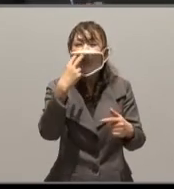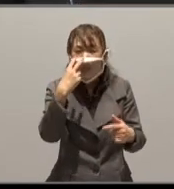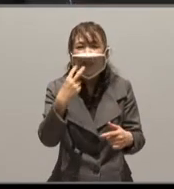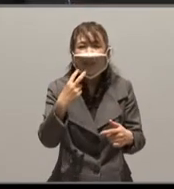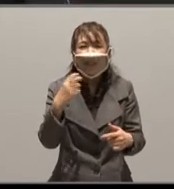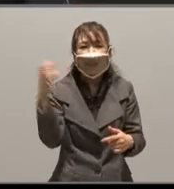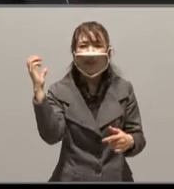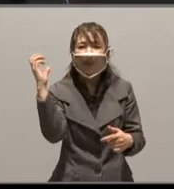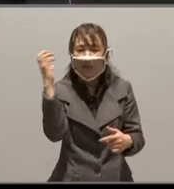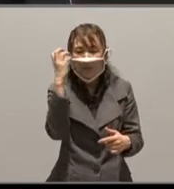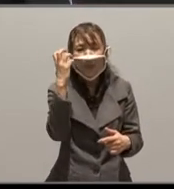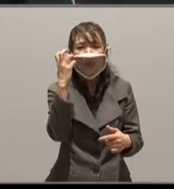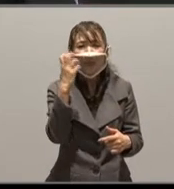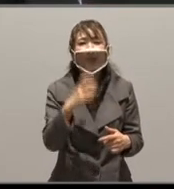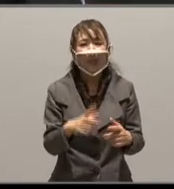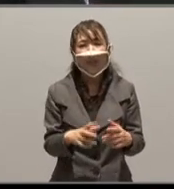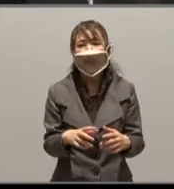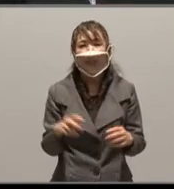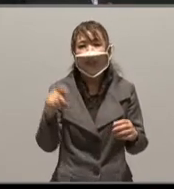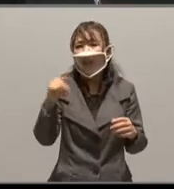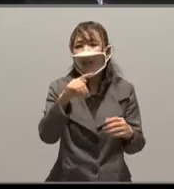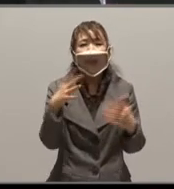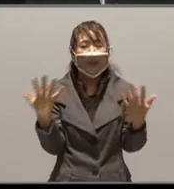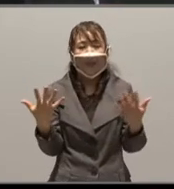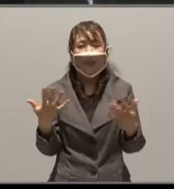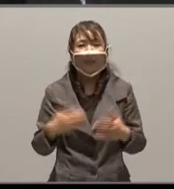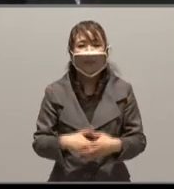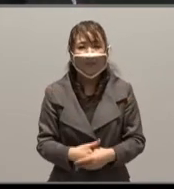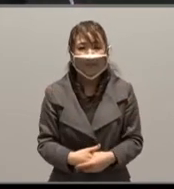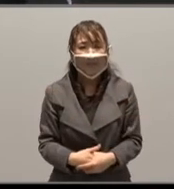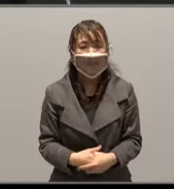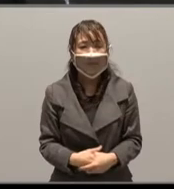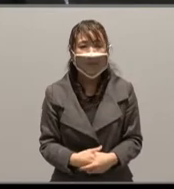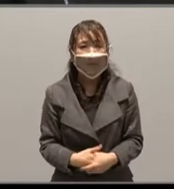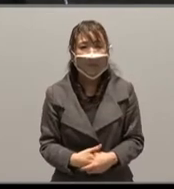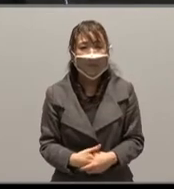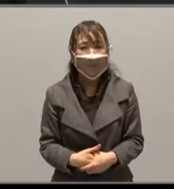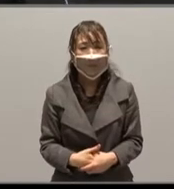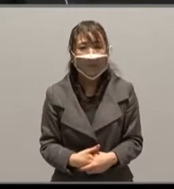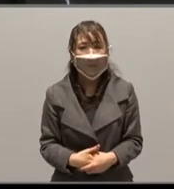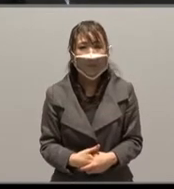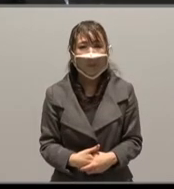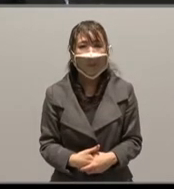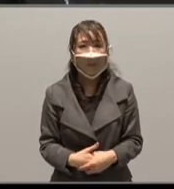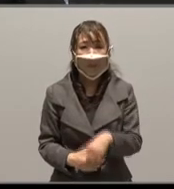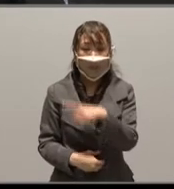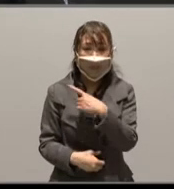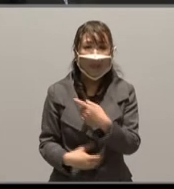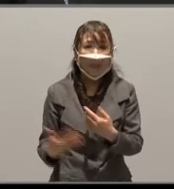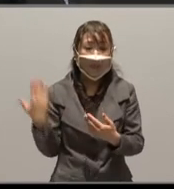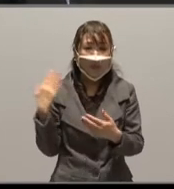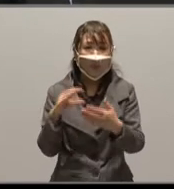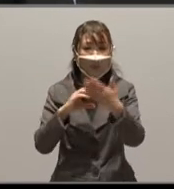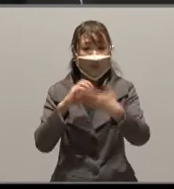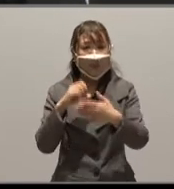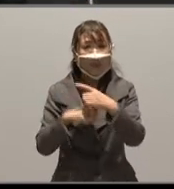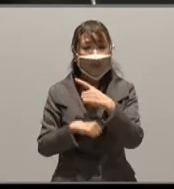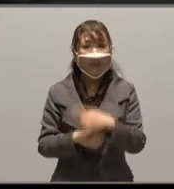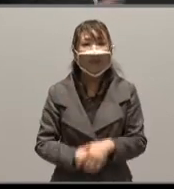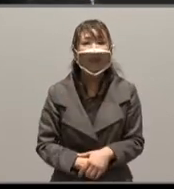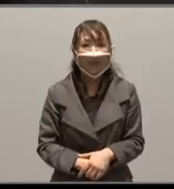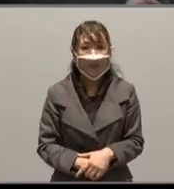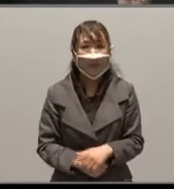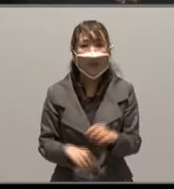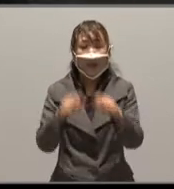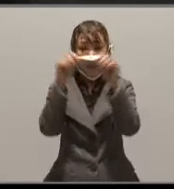in the Japanese cedar cypress forest. We also found out that forest bathing in the rain is